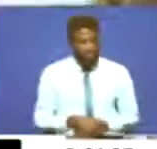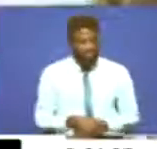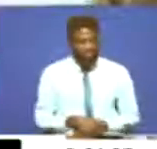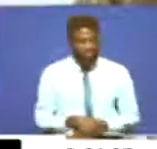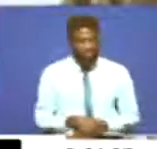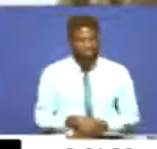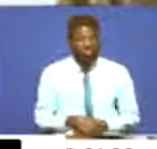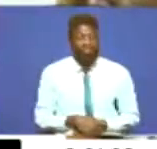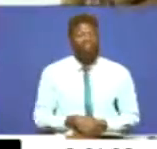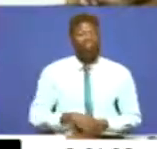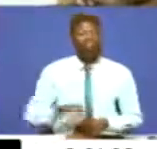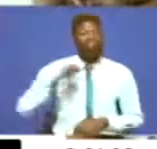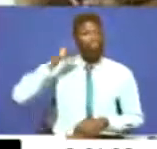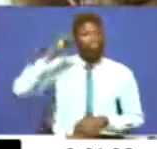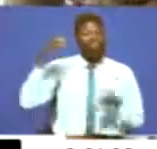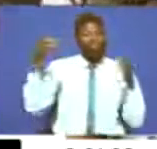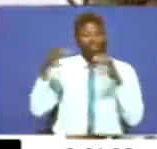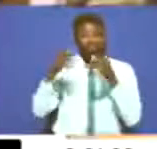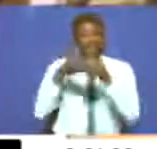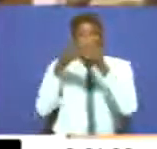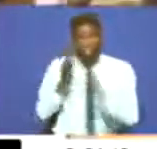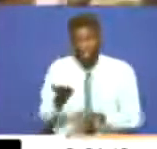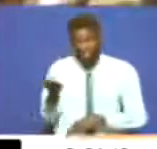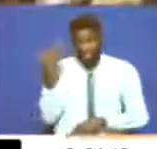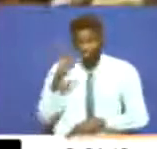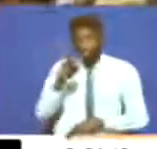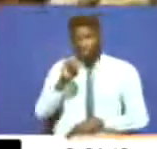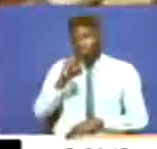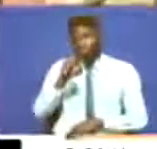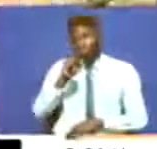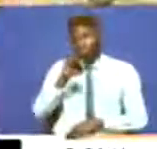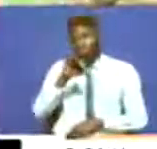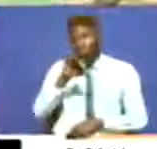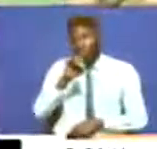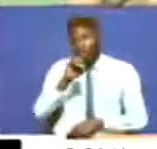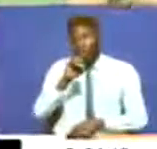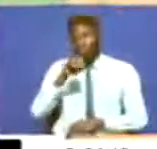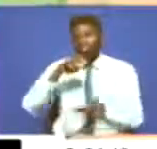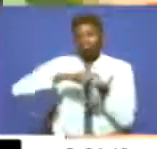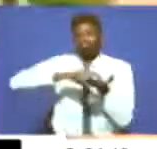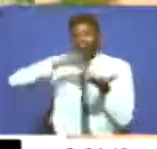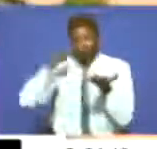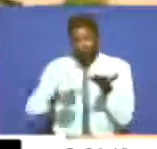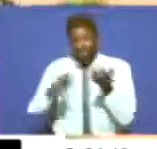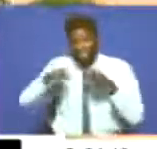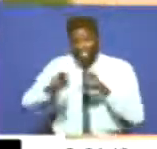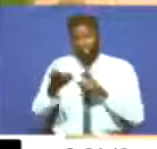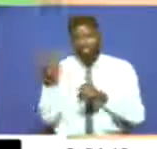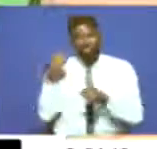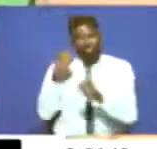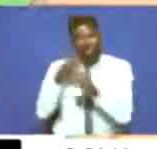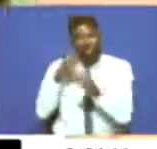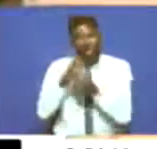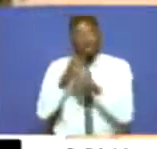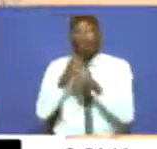Party leader Joseph Munyao bequeathed DP's top position that he has held for the last 20 years.